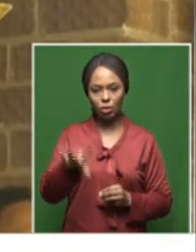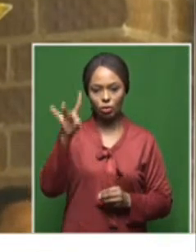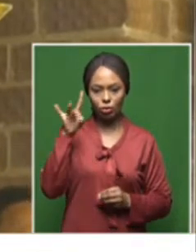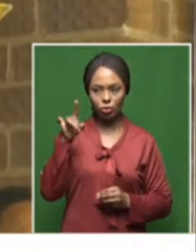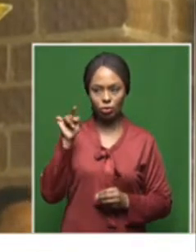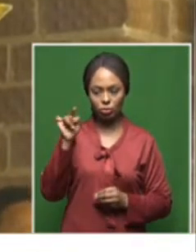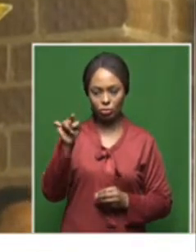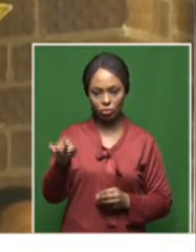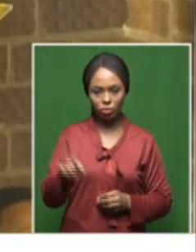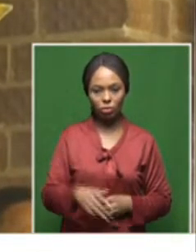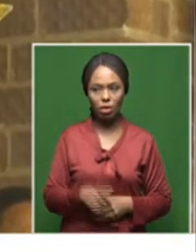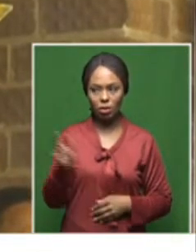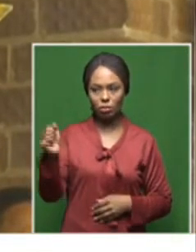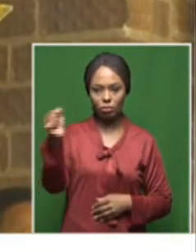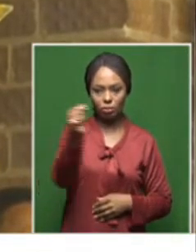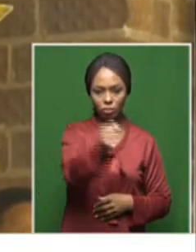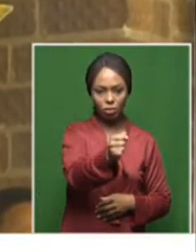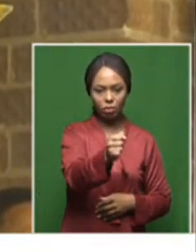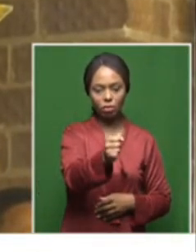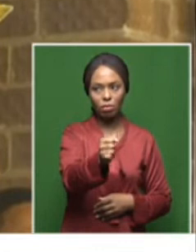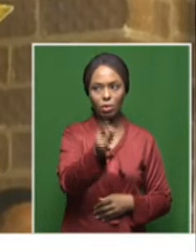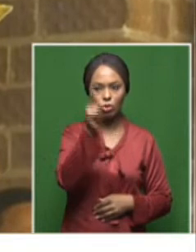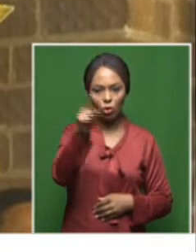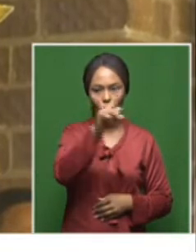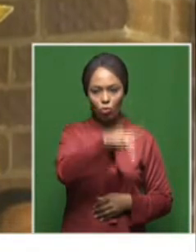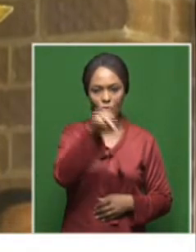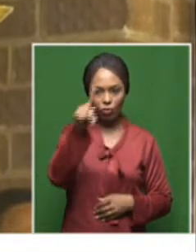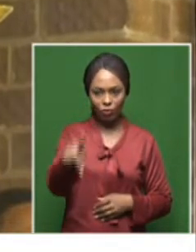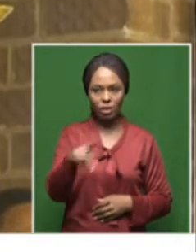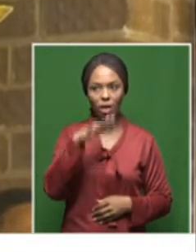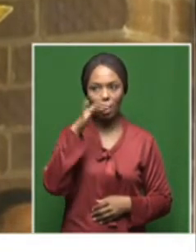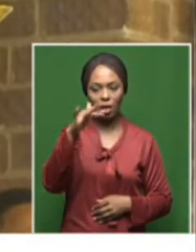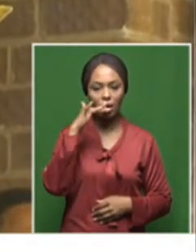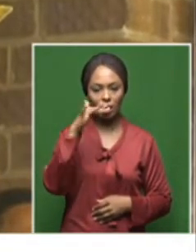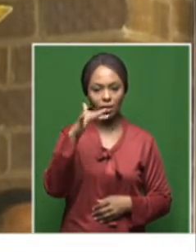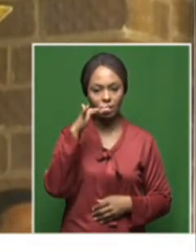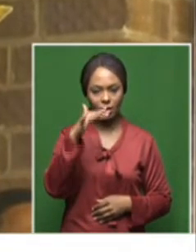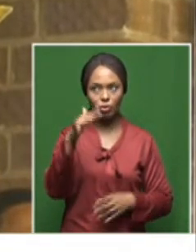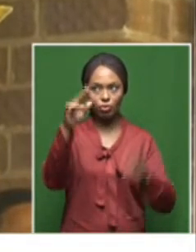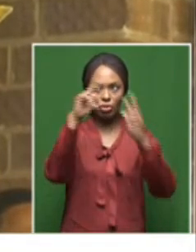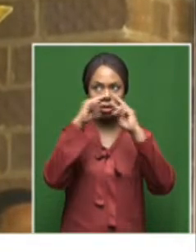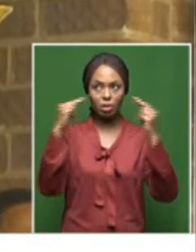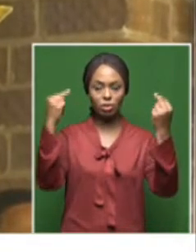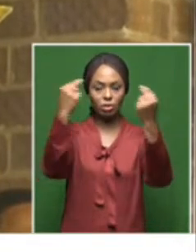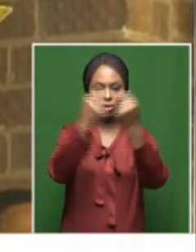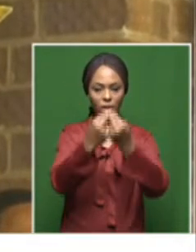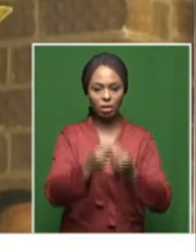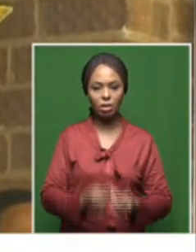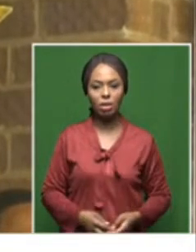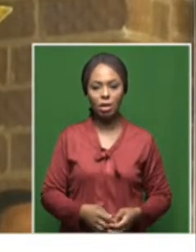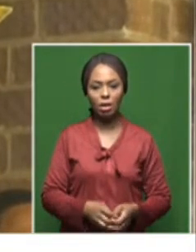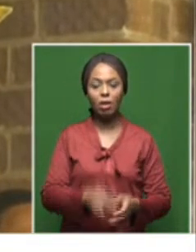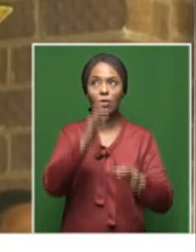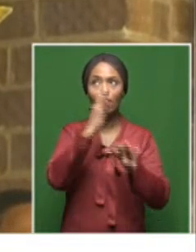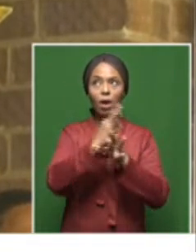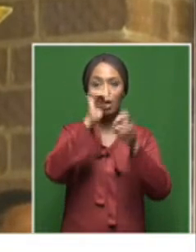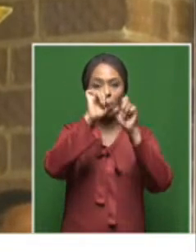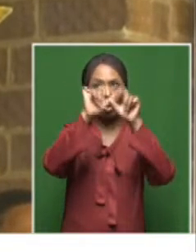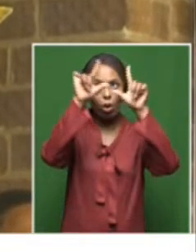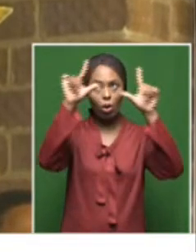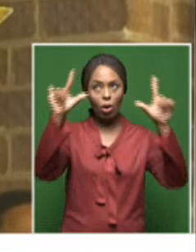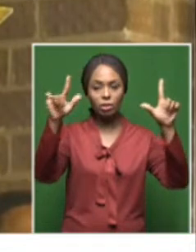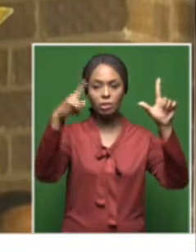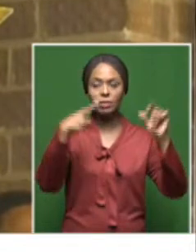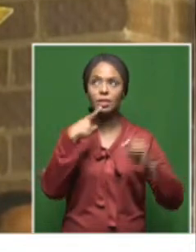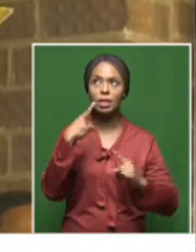as a prophet to the nations. Alas, sovereign Lord," I said, "I do not